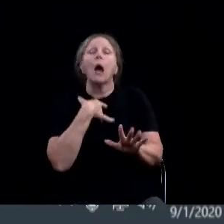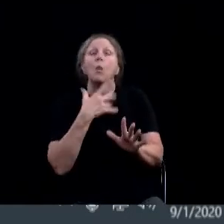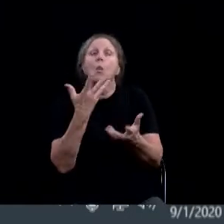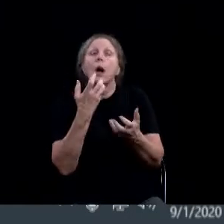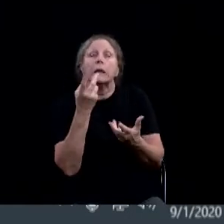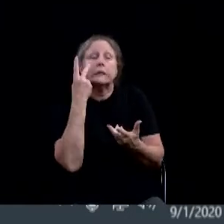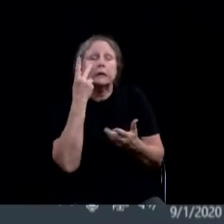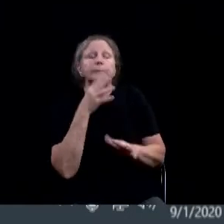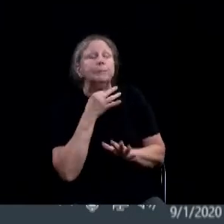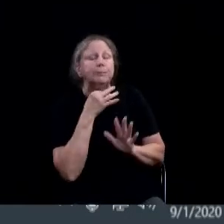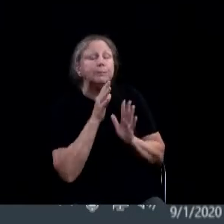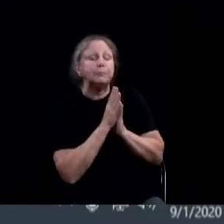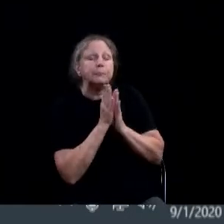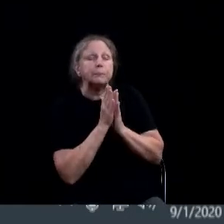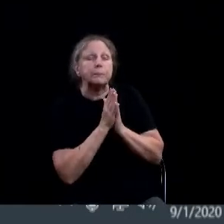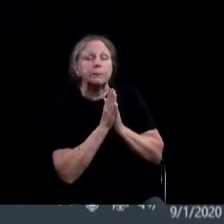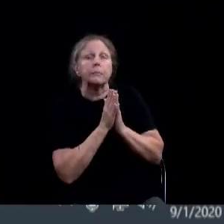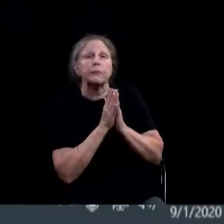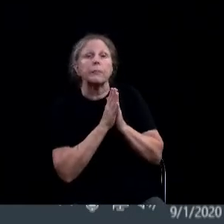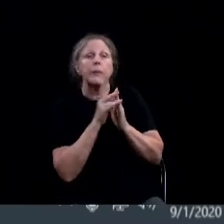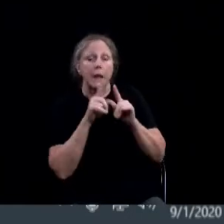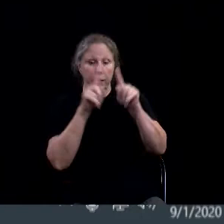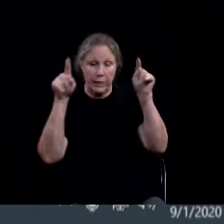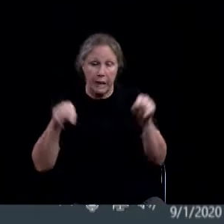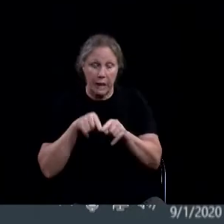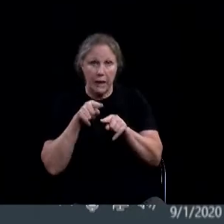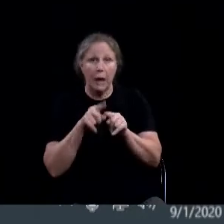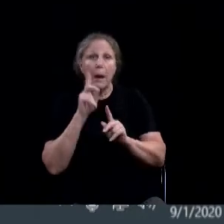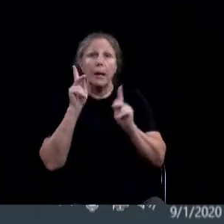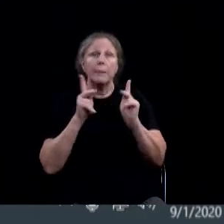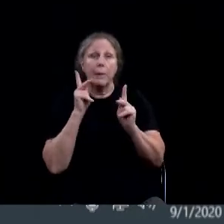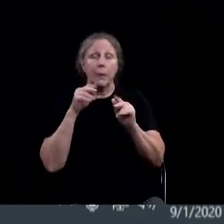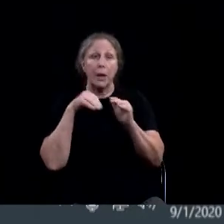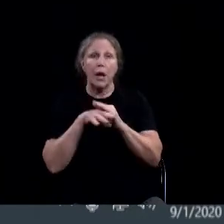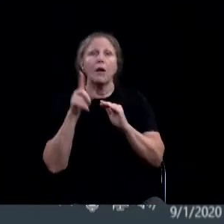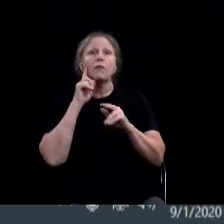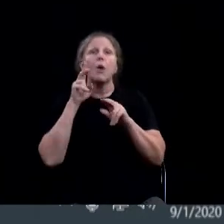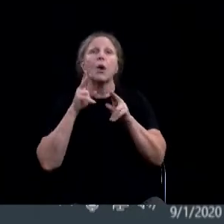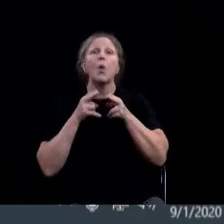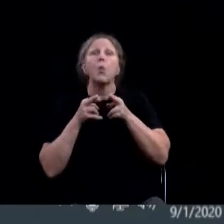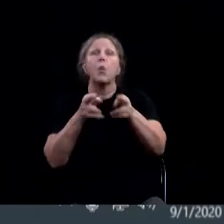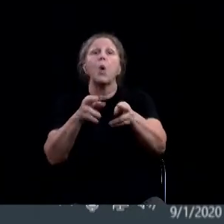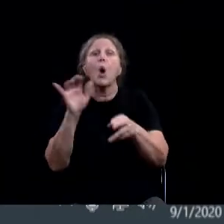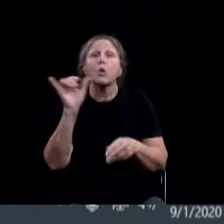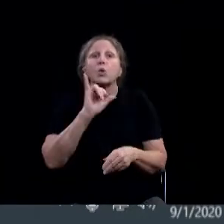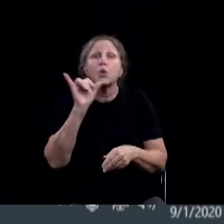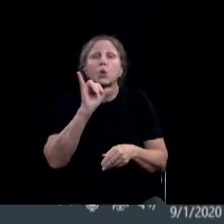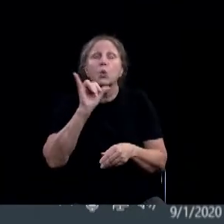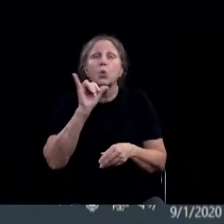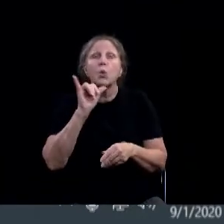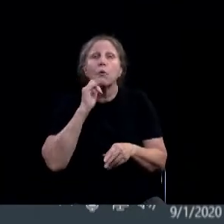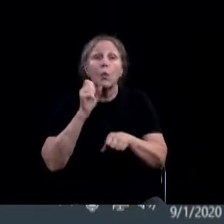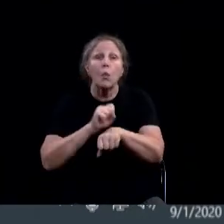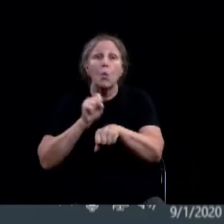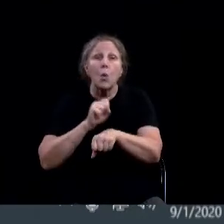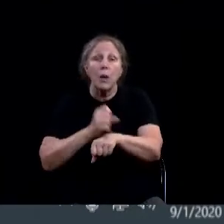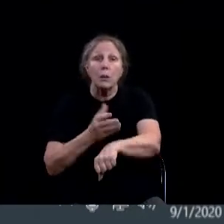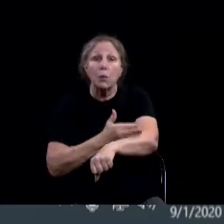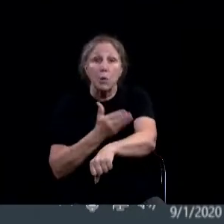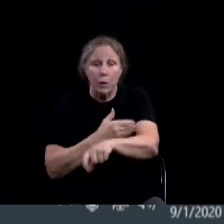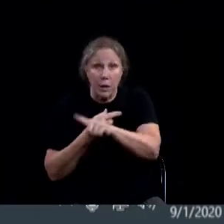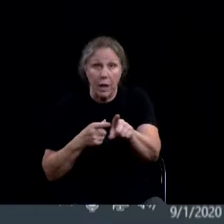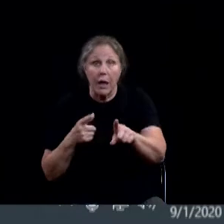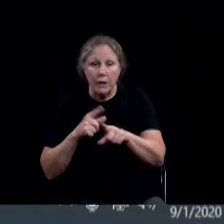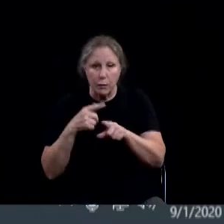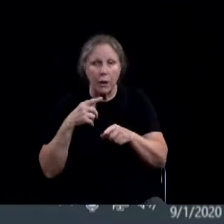that is publicly accessible for road work and road projects that are happening in our city, specifically as we go further into our Better Streets Waco program,